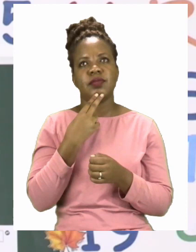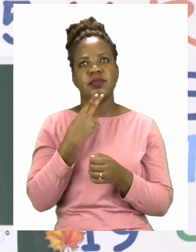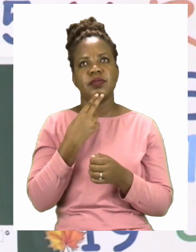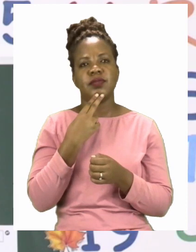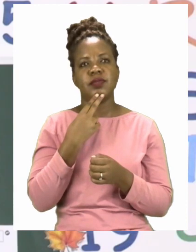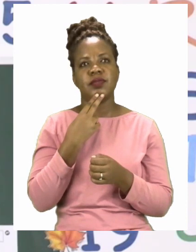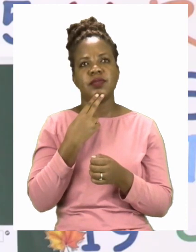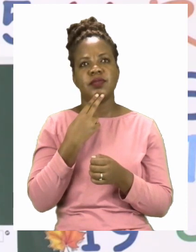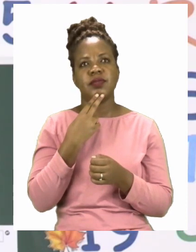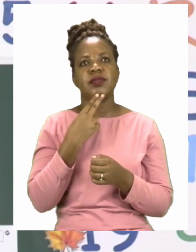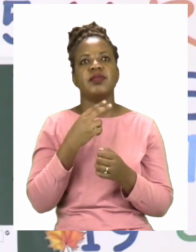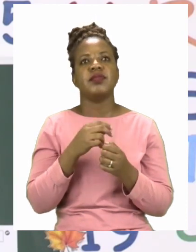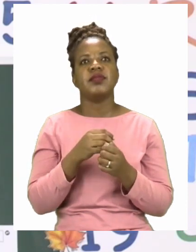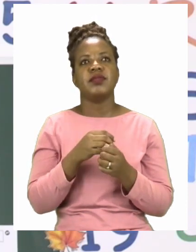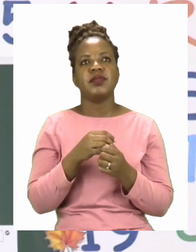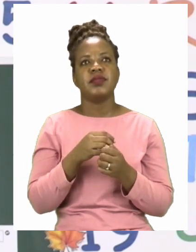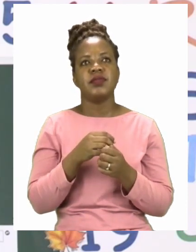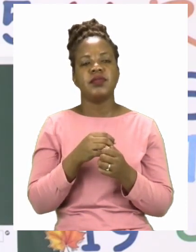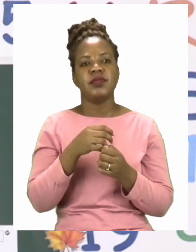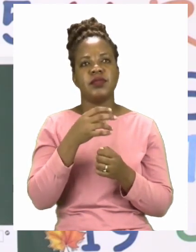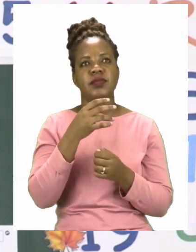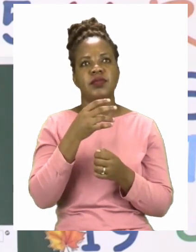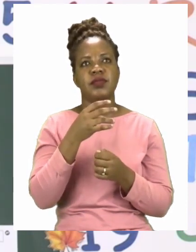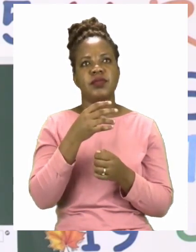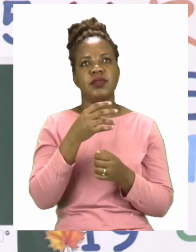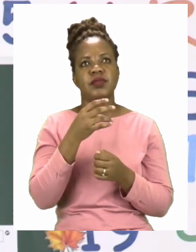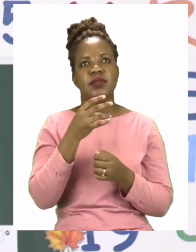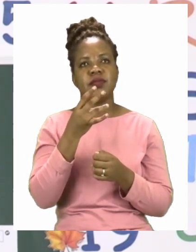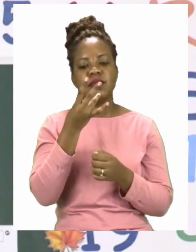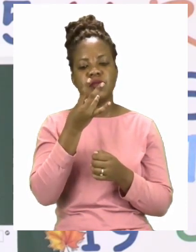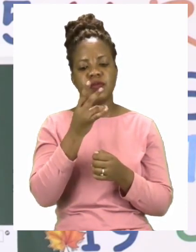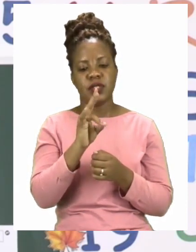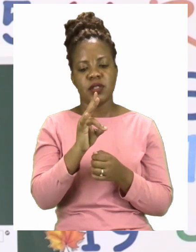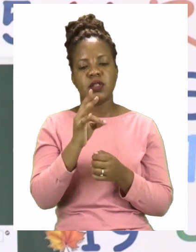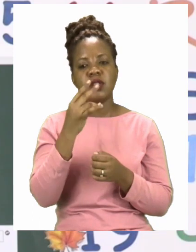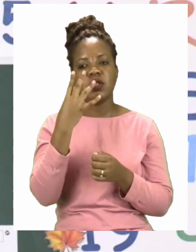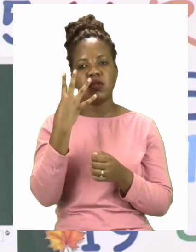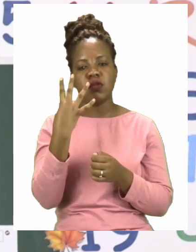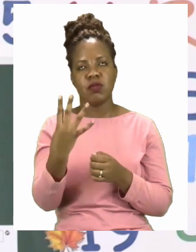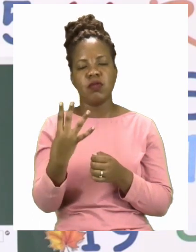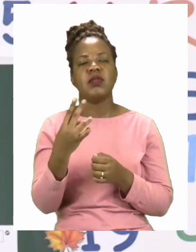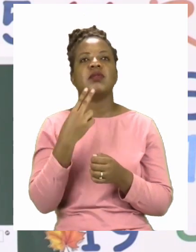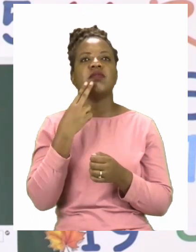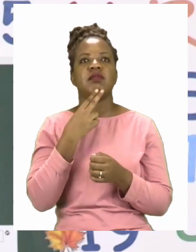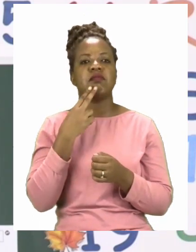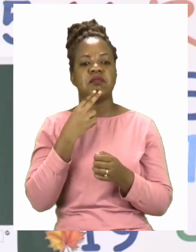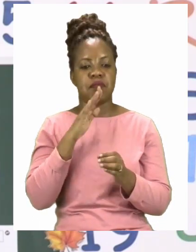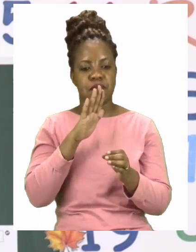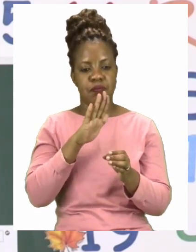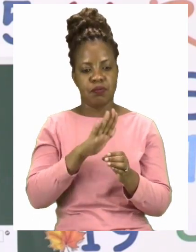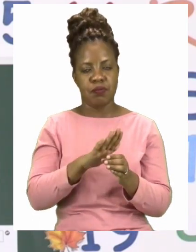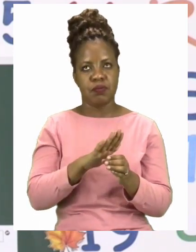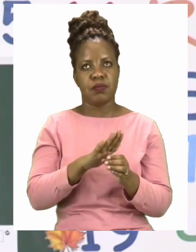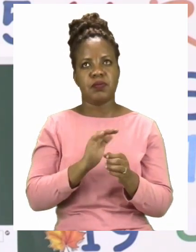And then we say 70 pencils are left. Now it's important when